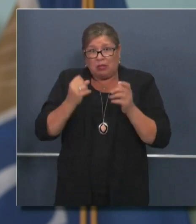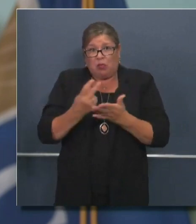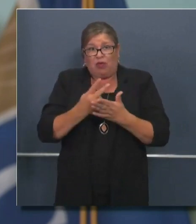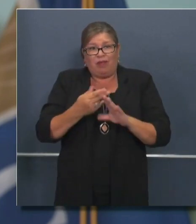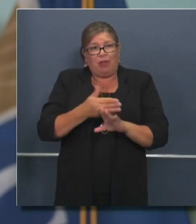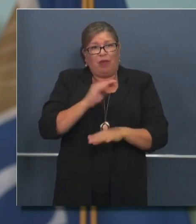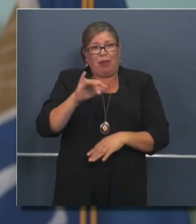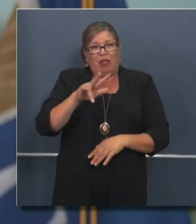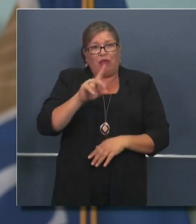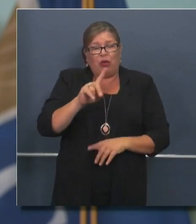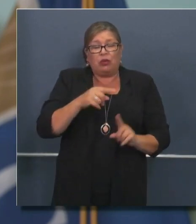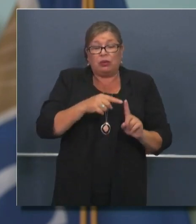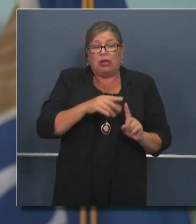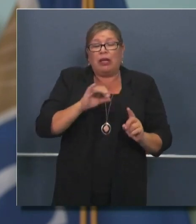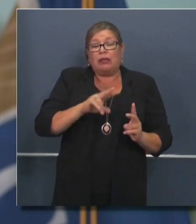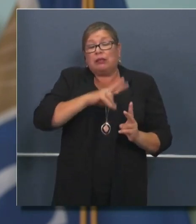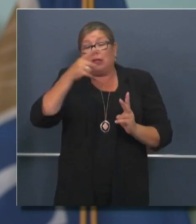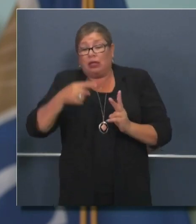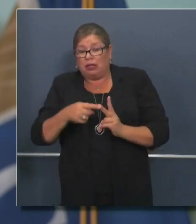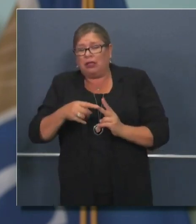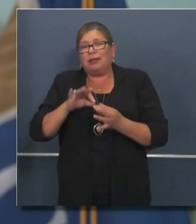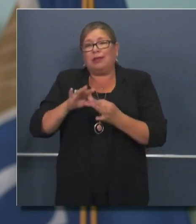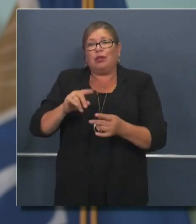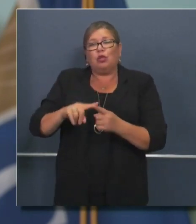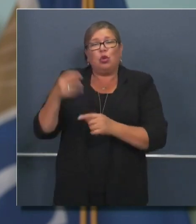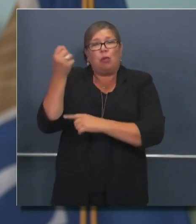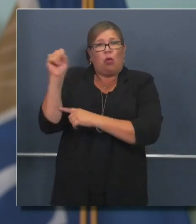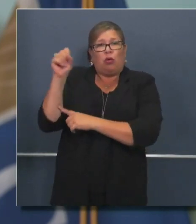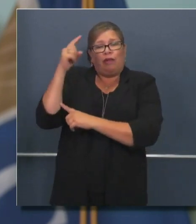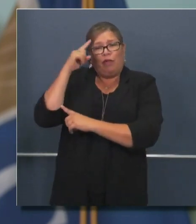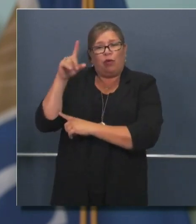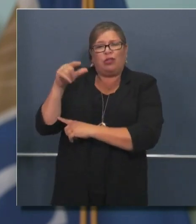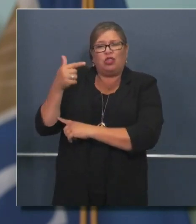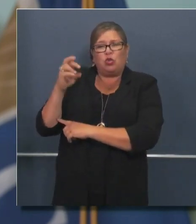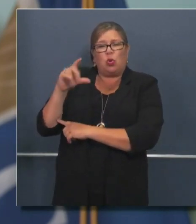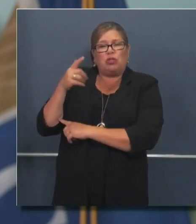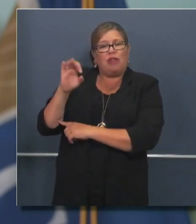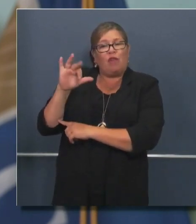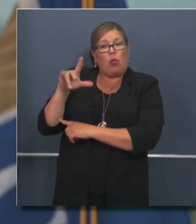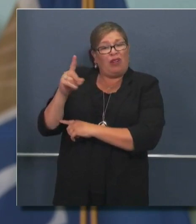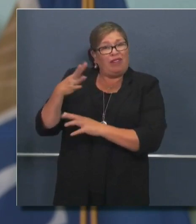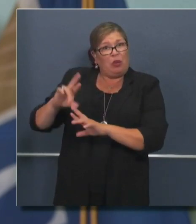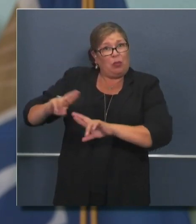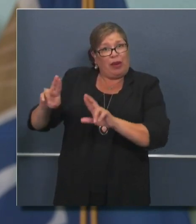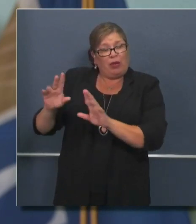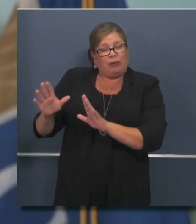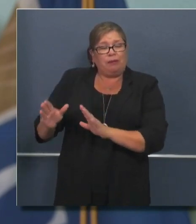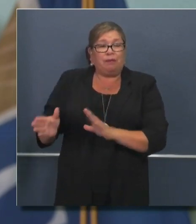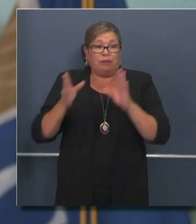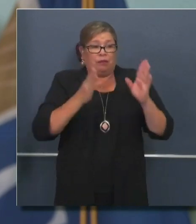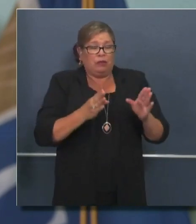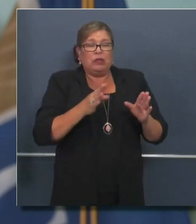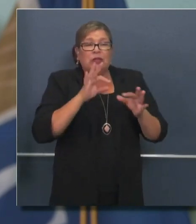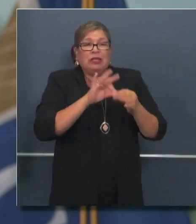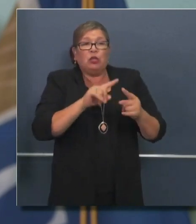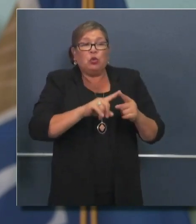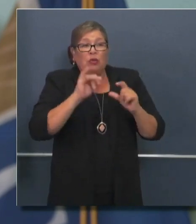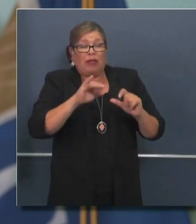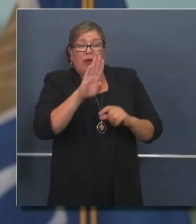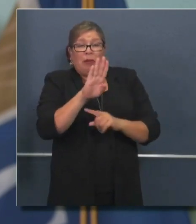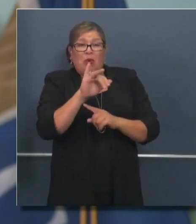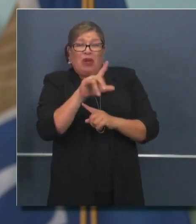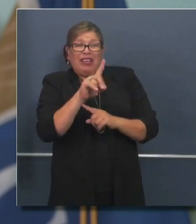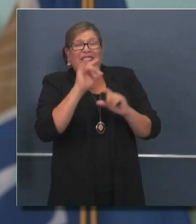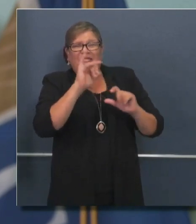death of George Floyd? Well, we've received over 50 million masks from the BYD contract, received them earlier than we